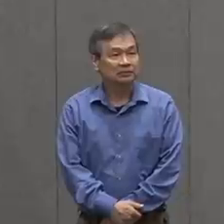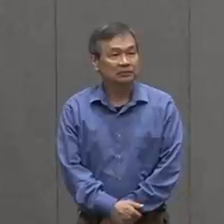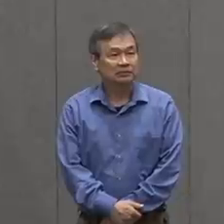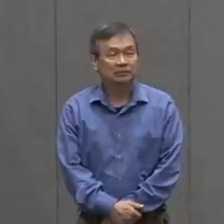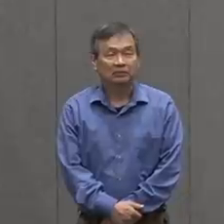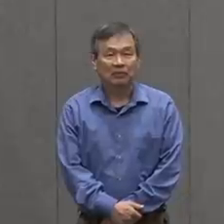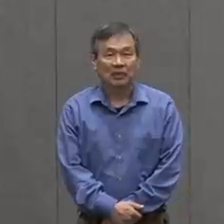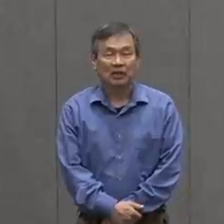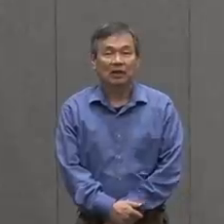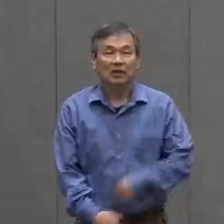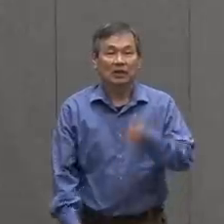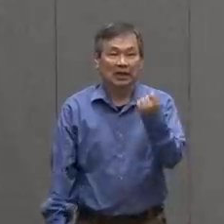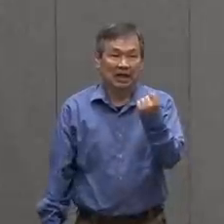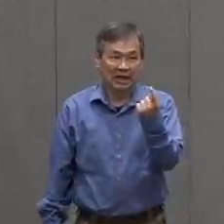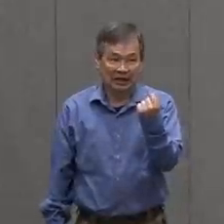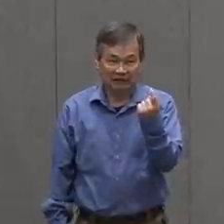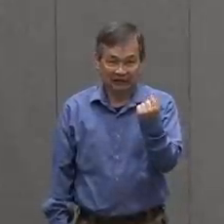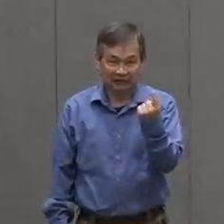11,